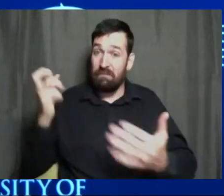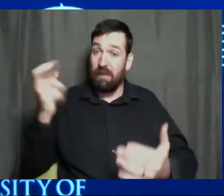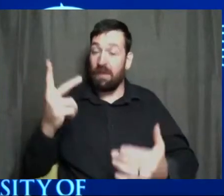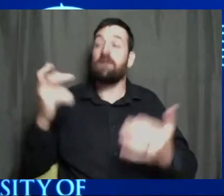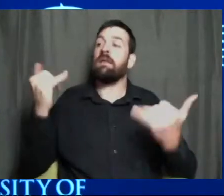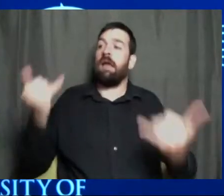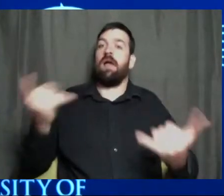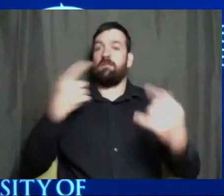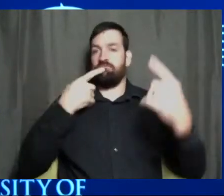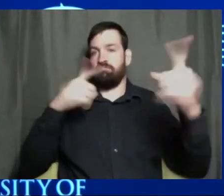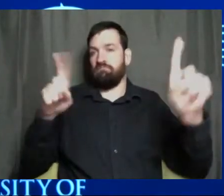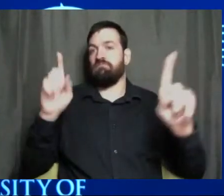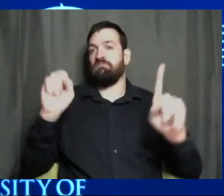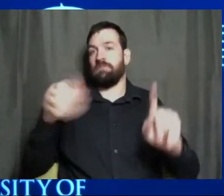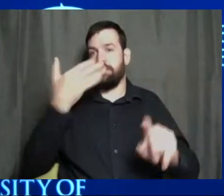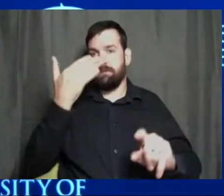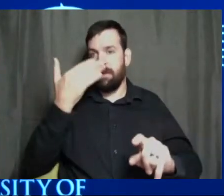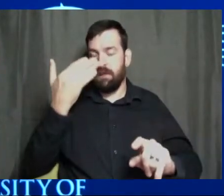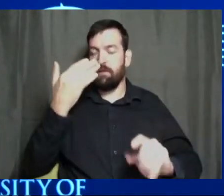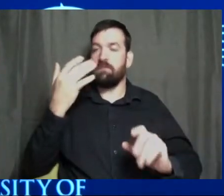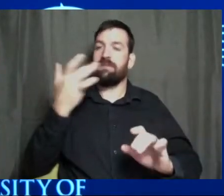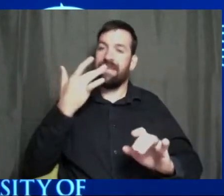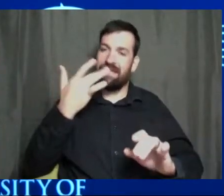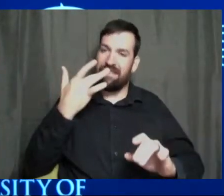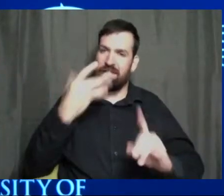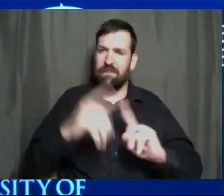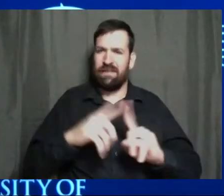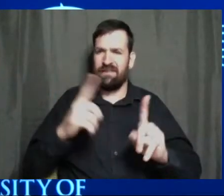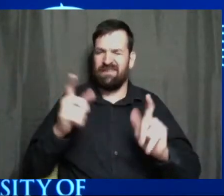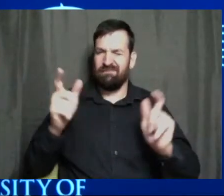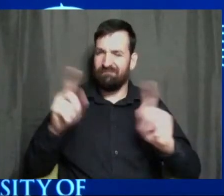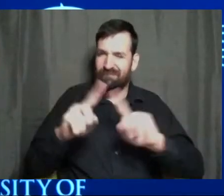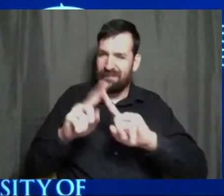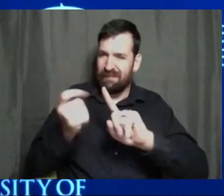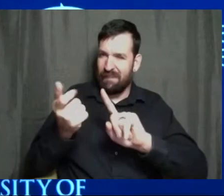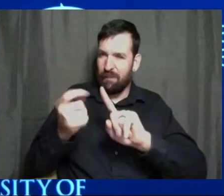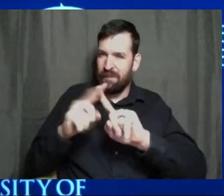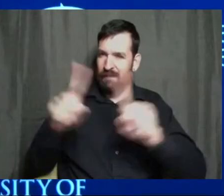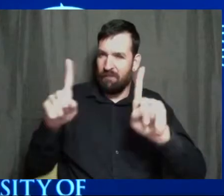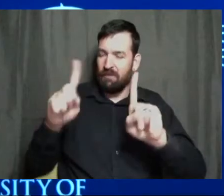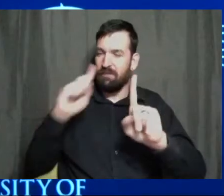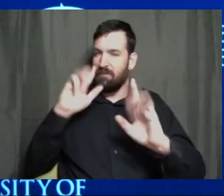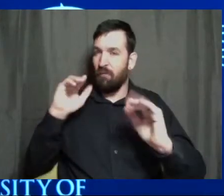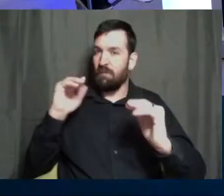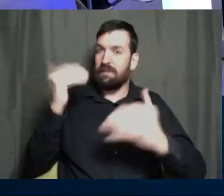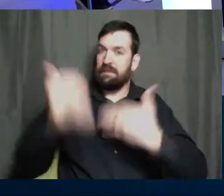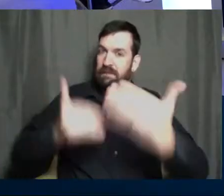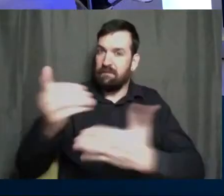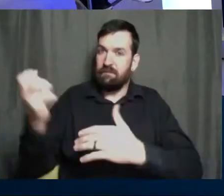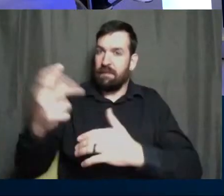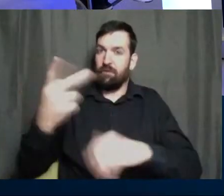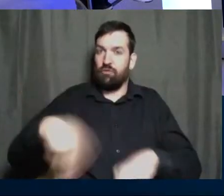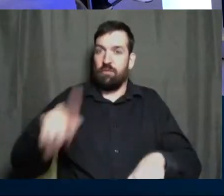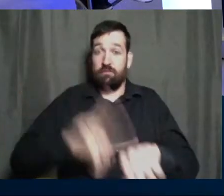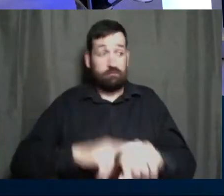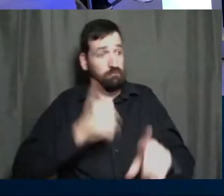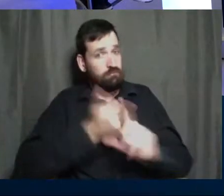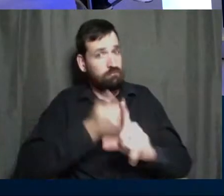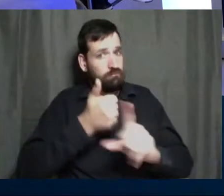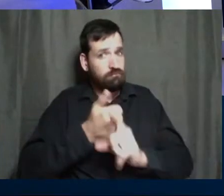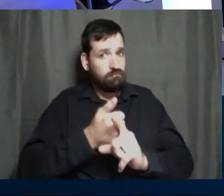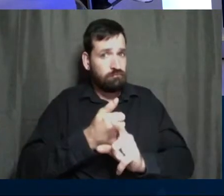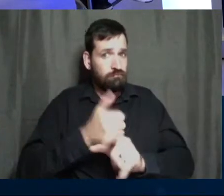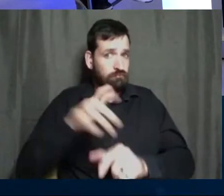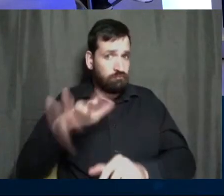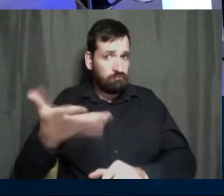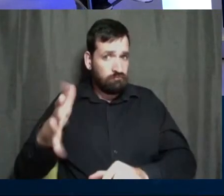taste, but everything is a little bit distorted. So I'm hopeful that we're going to keep moving in the right direction and get back to normal. So do you consider yourself somewhat of a semi-long hauler